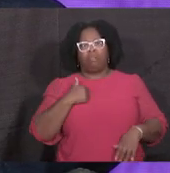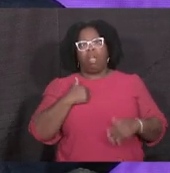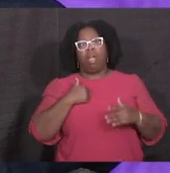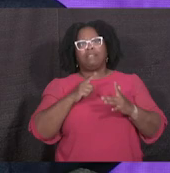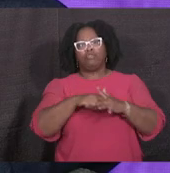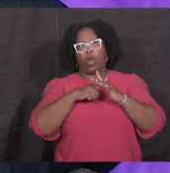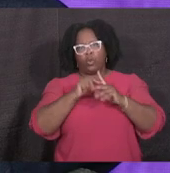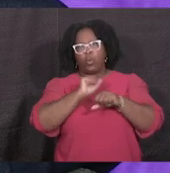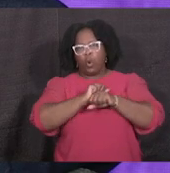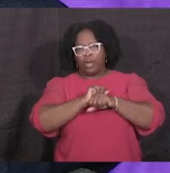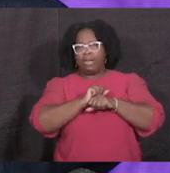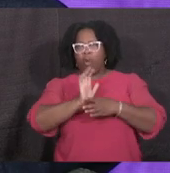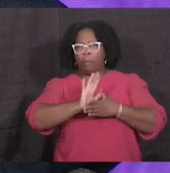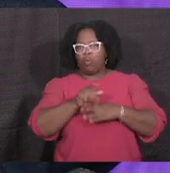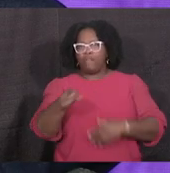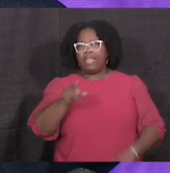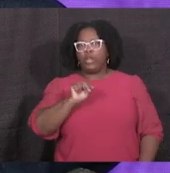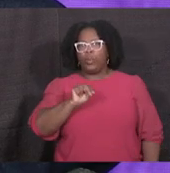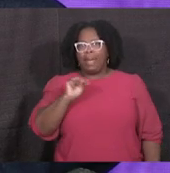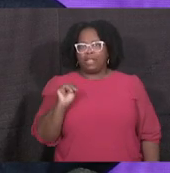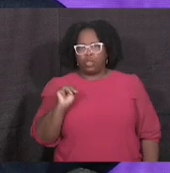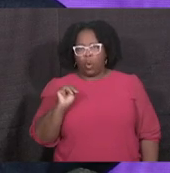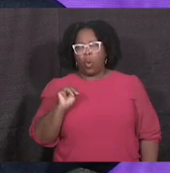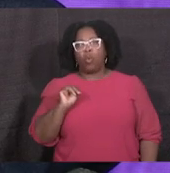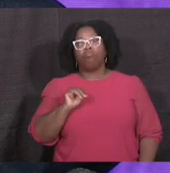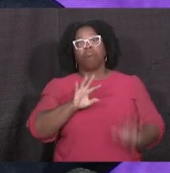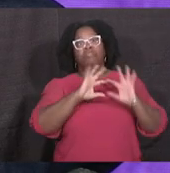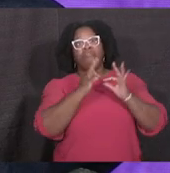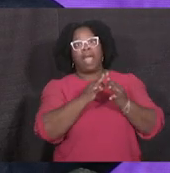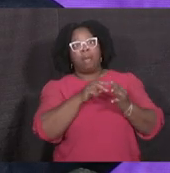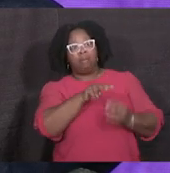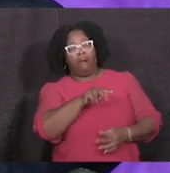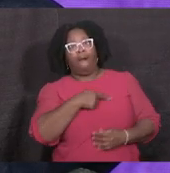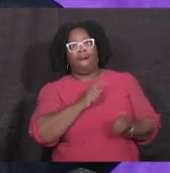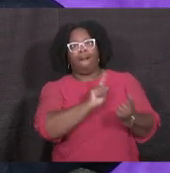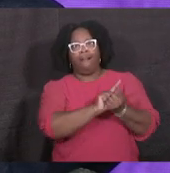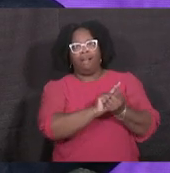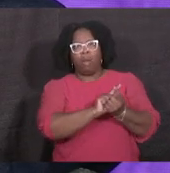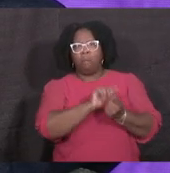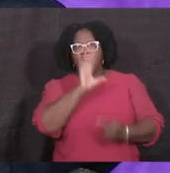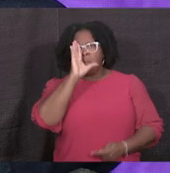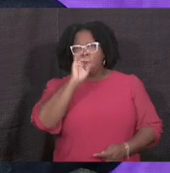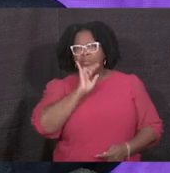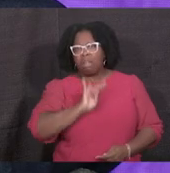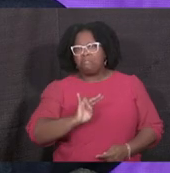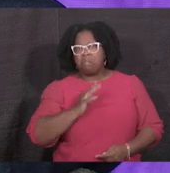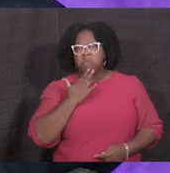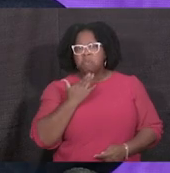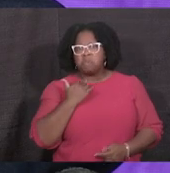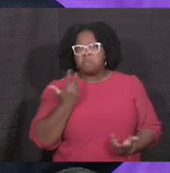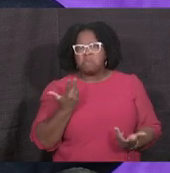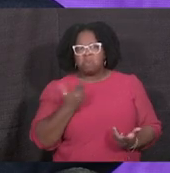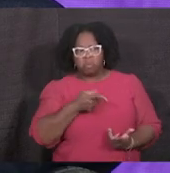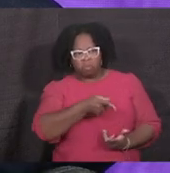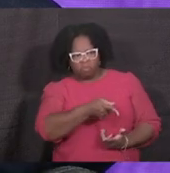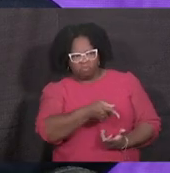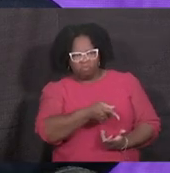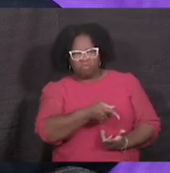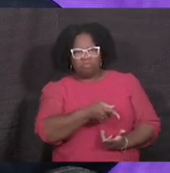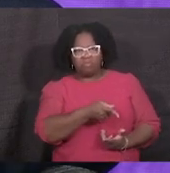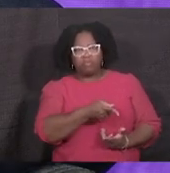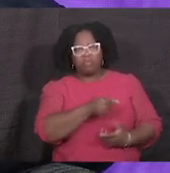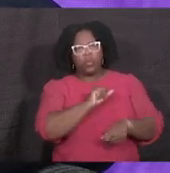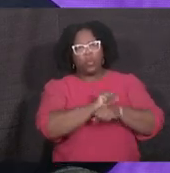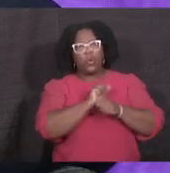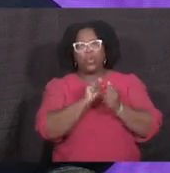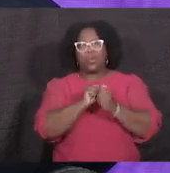in New Mexico. And I met this family, and there's this little boy, he's maybe 7 years old. And he was working with us,